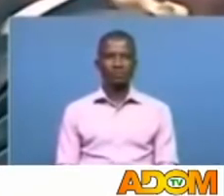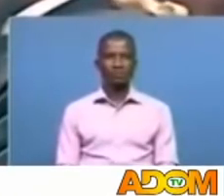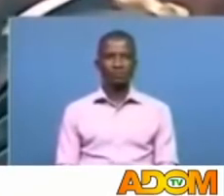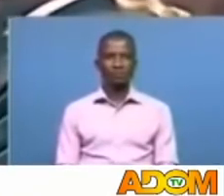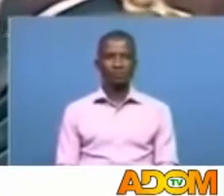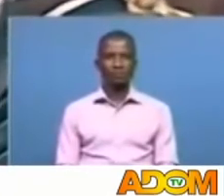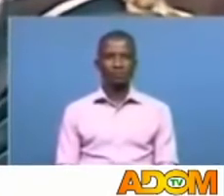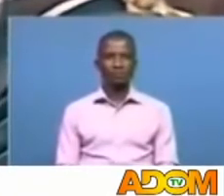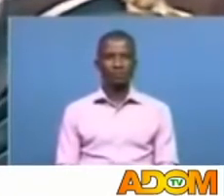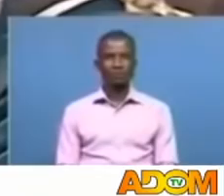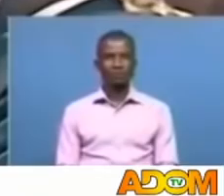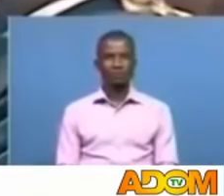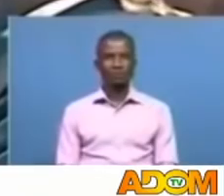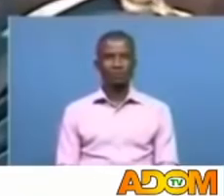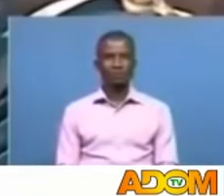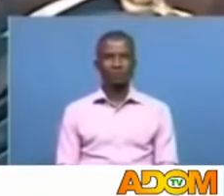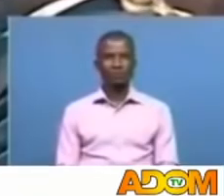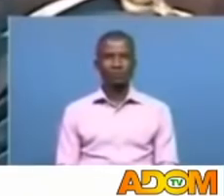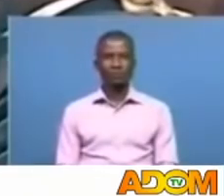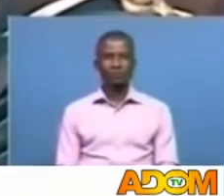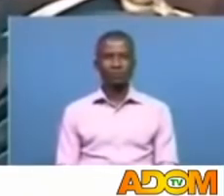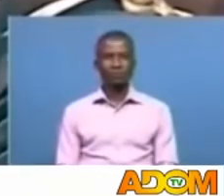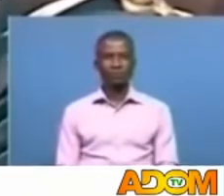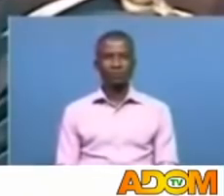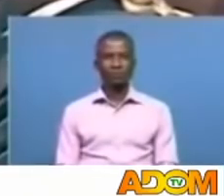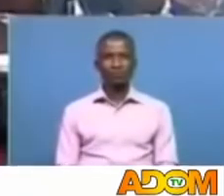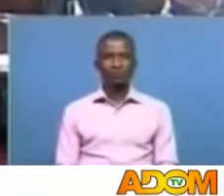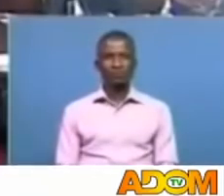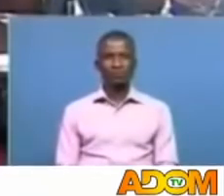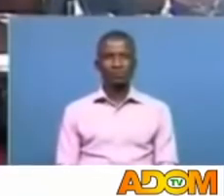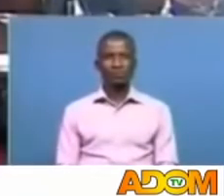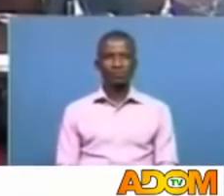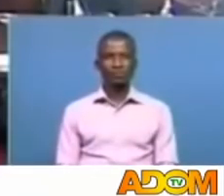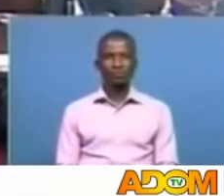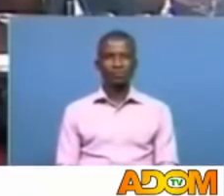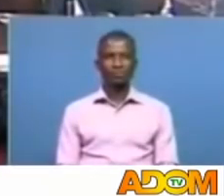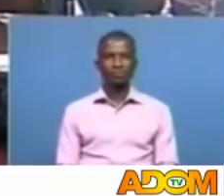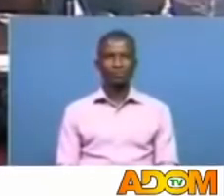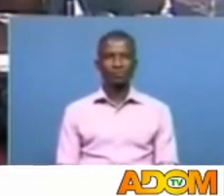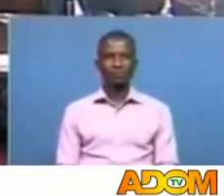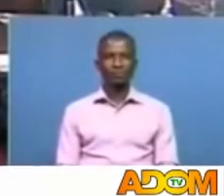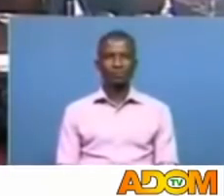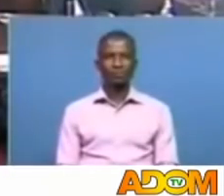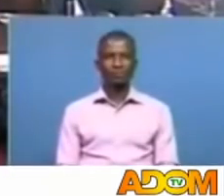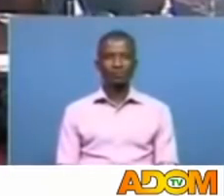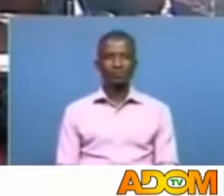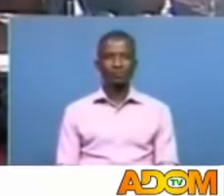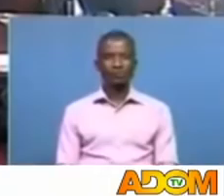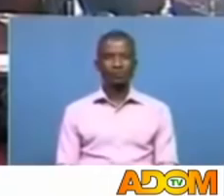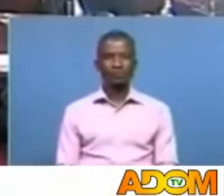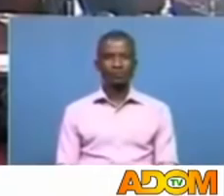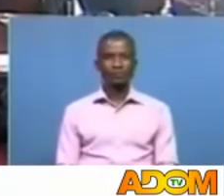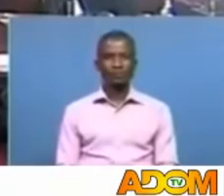Is that good temper? Is that good temper? Yes, 30 minutes.